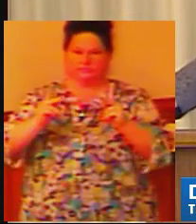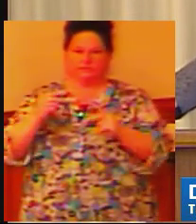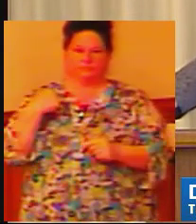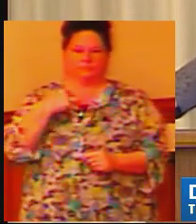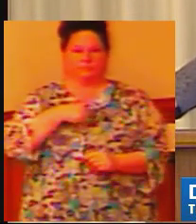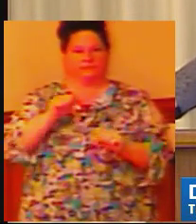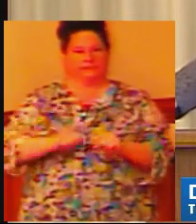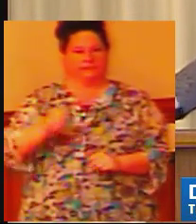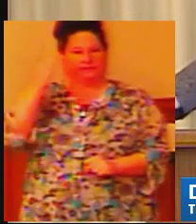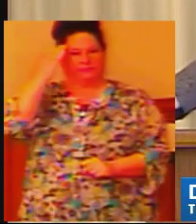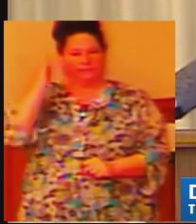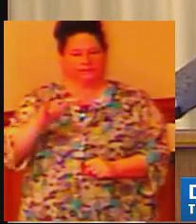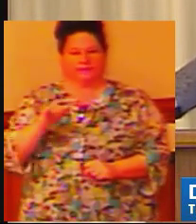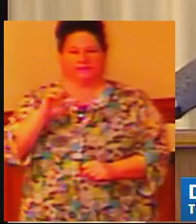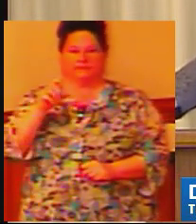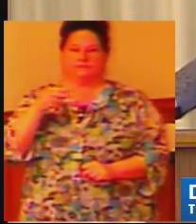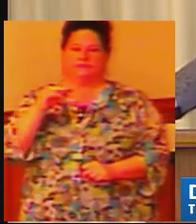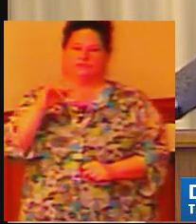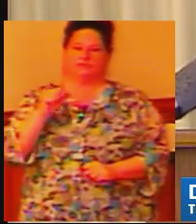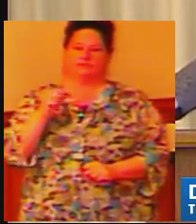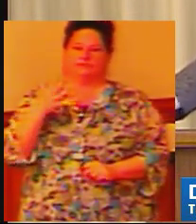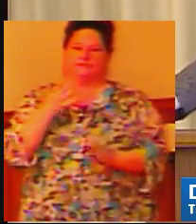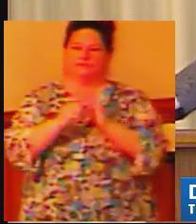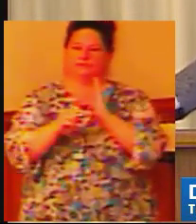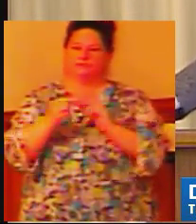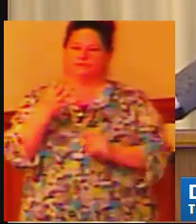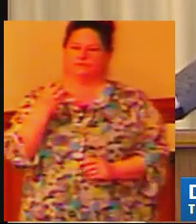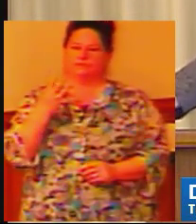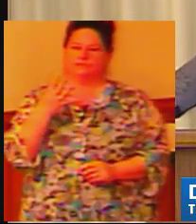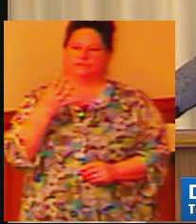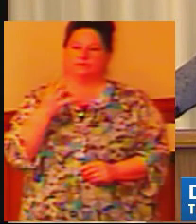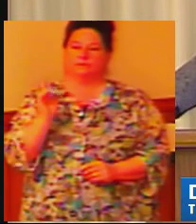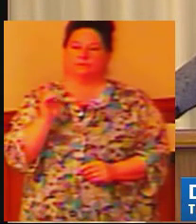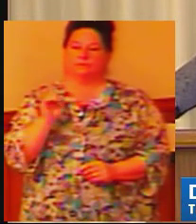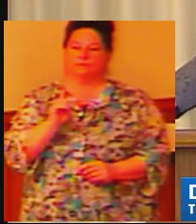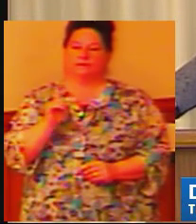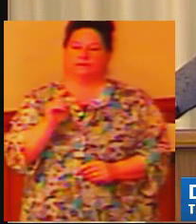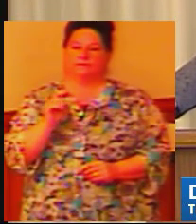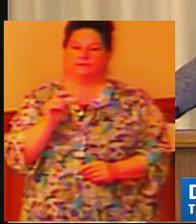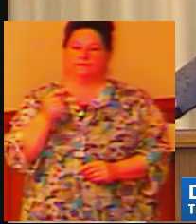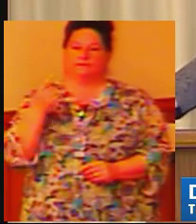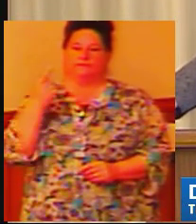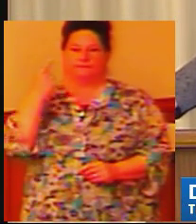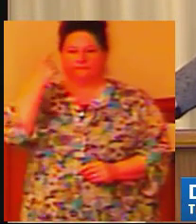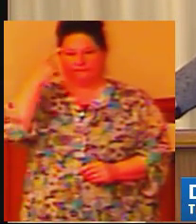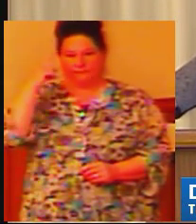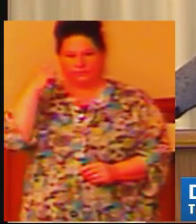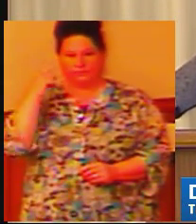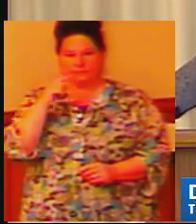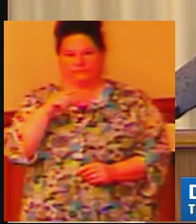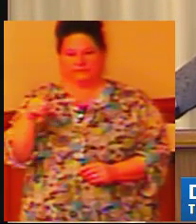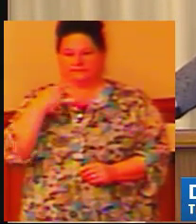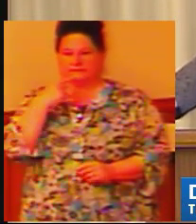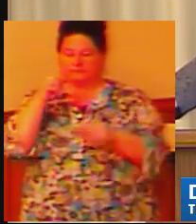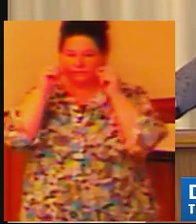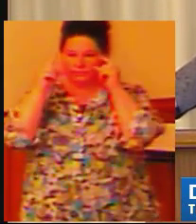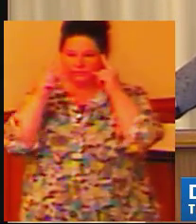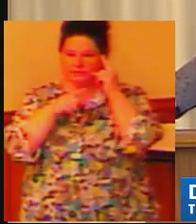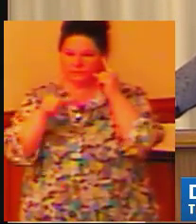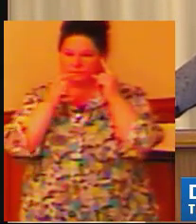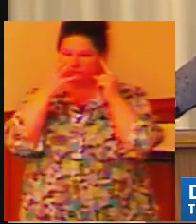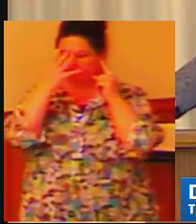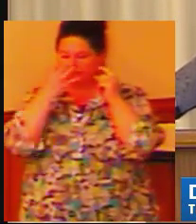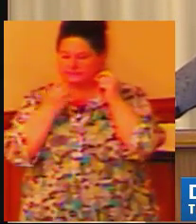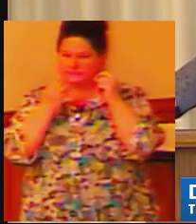know. In Ephesians 5:14, wherefore he saith, awake thou that